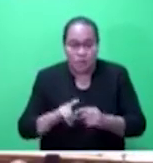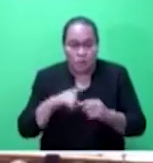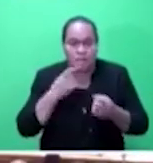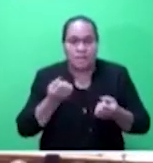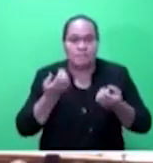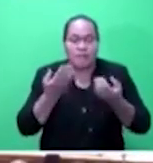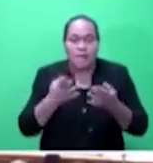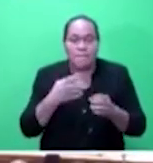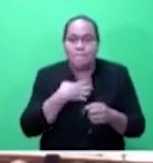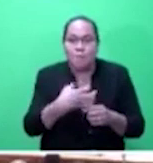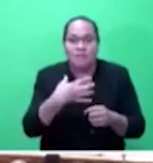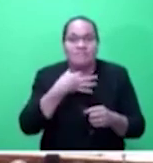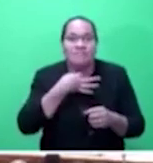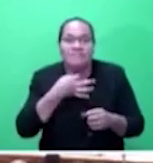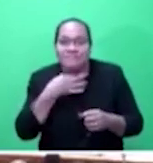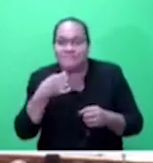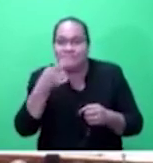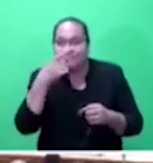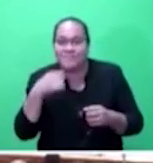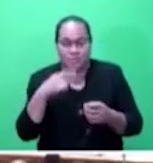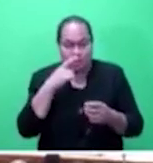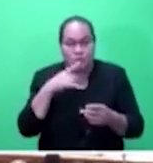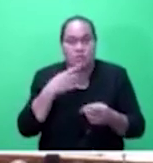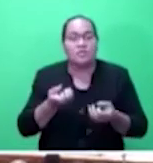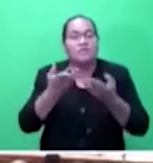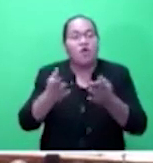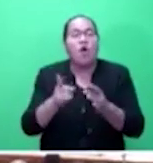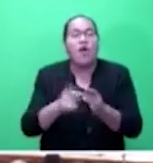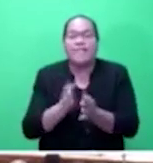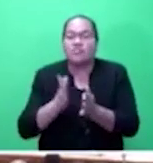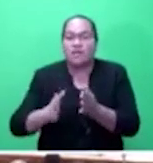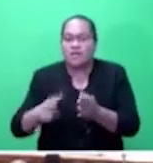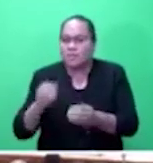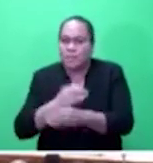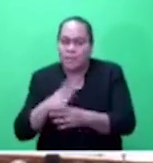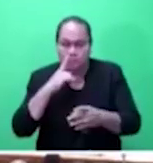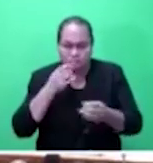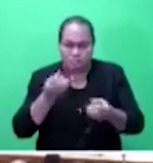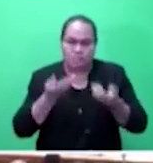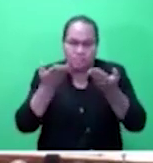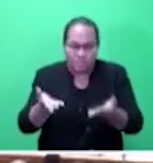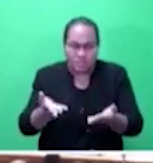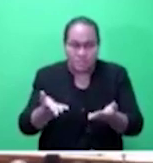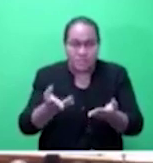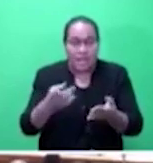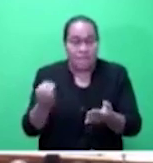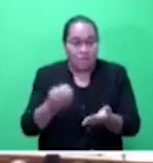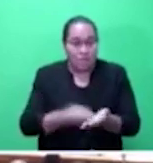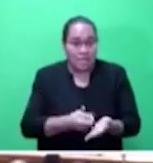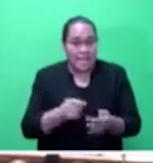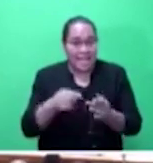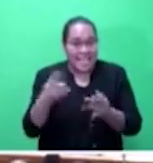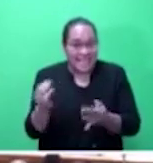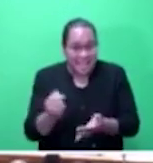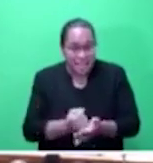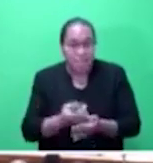more attractive to current industry operators and potential investors, affording an income tax holiday of 5, 7